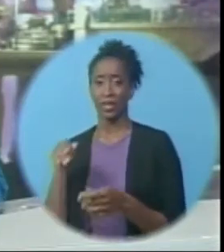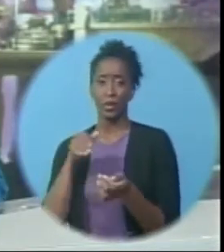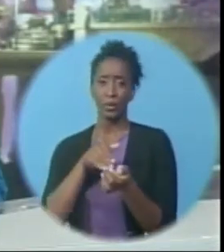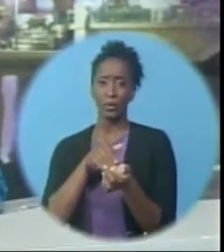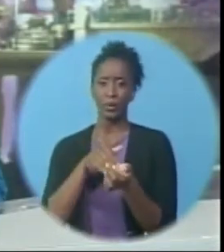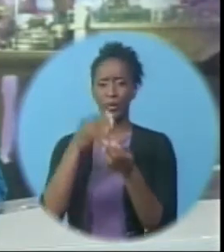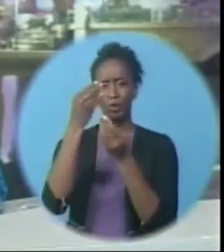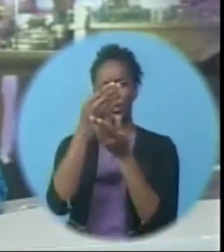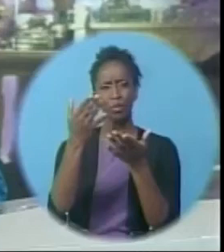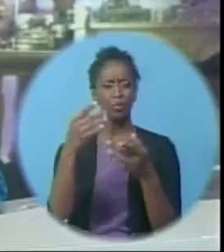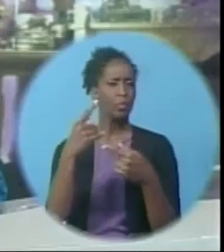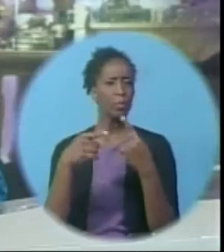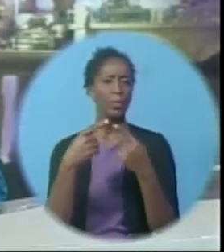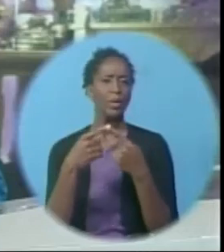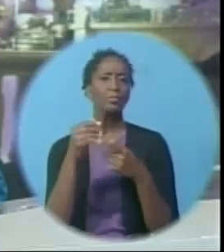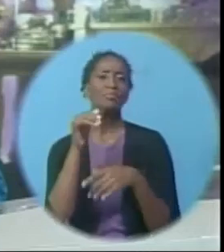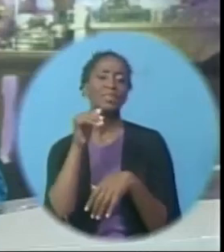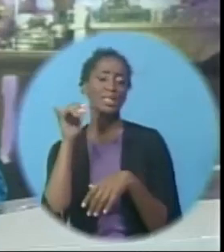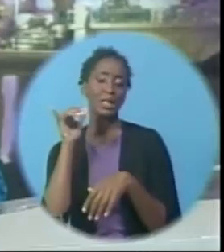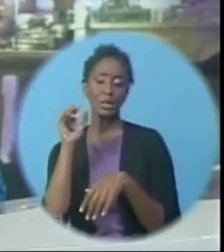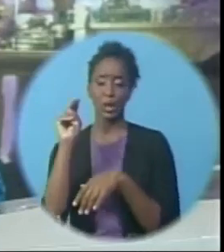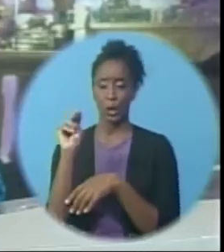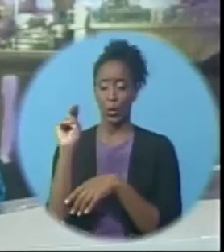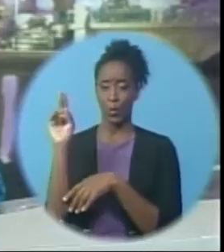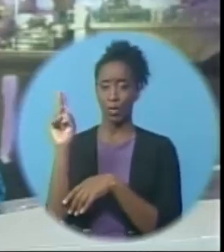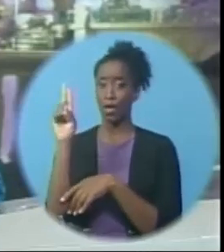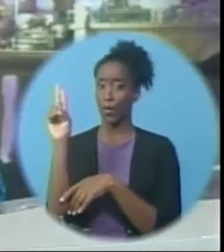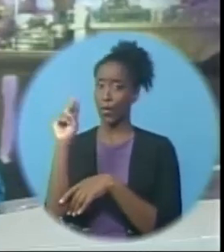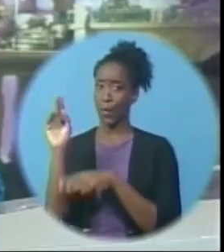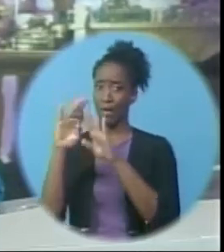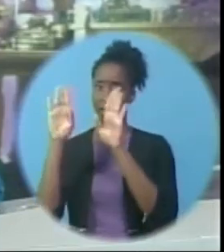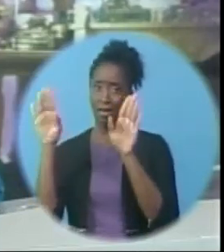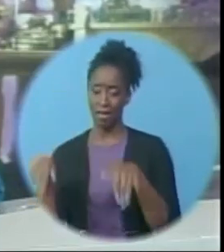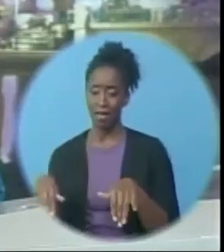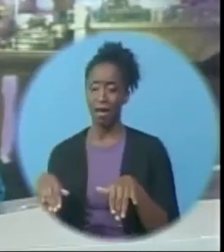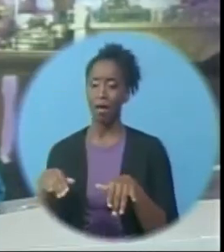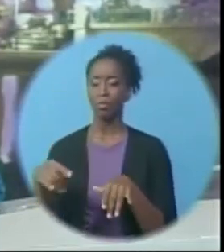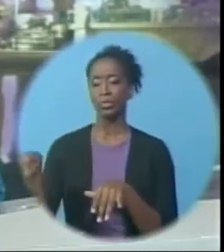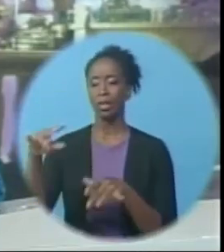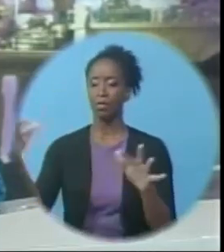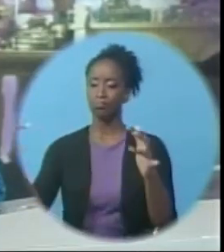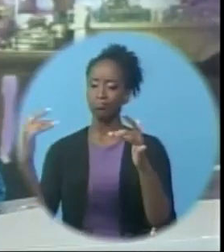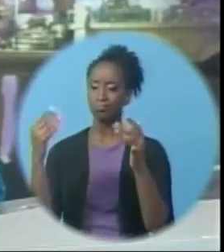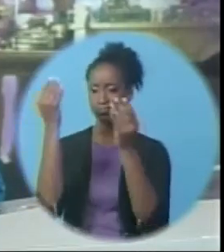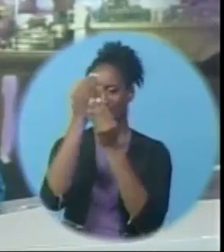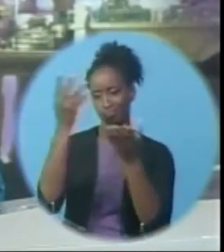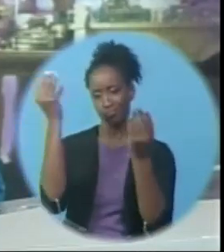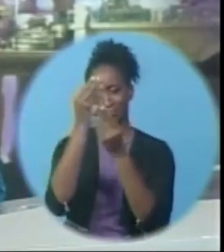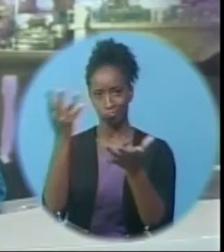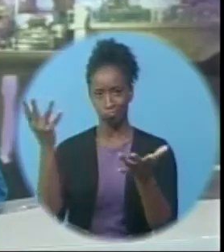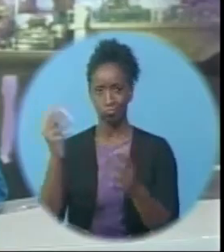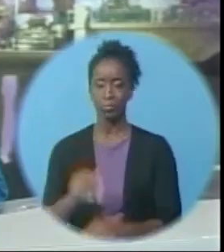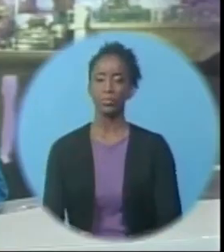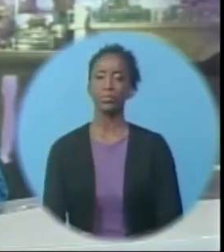the revelation at a media briefing for World Population Day at United Nations House yesterday.